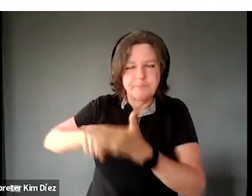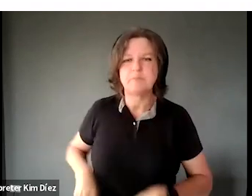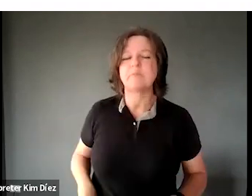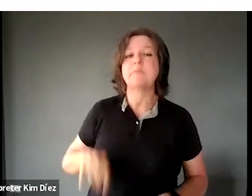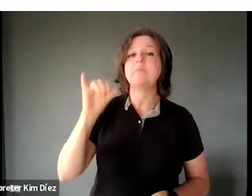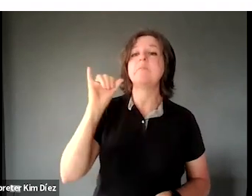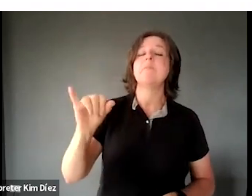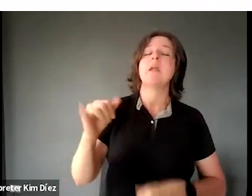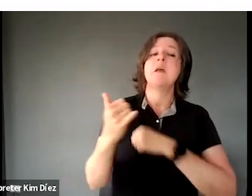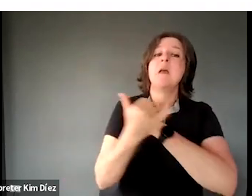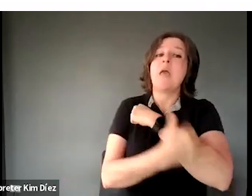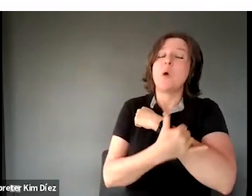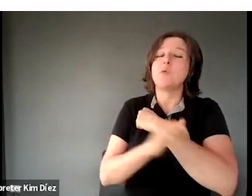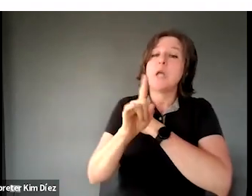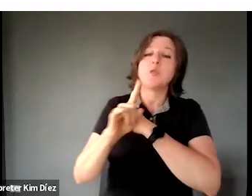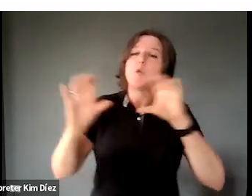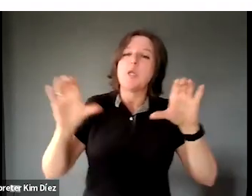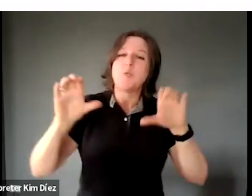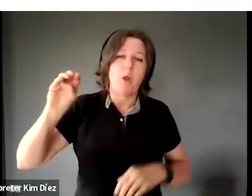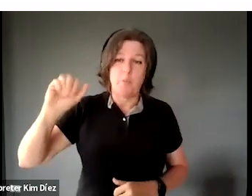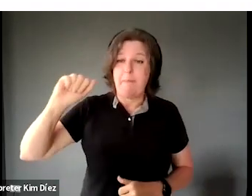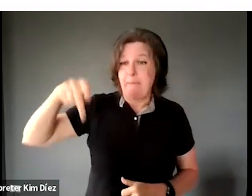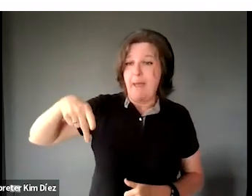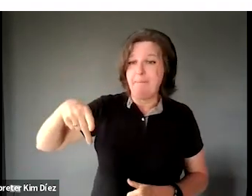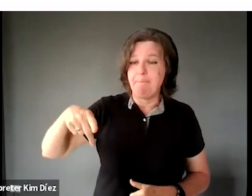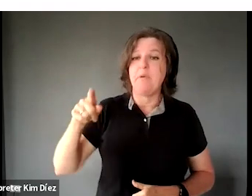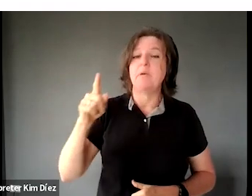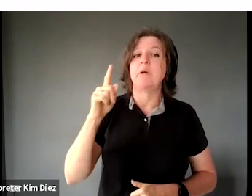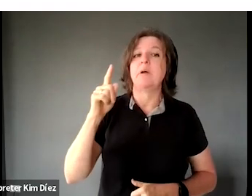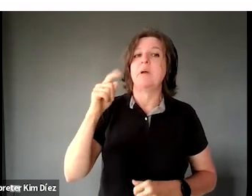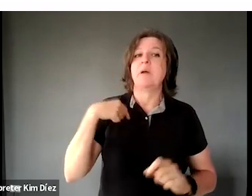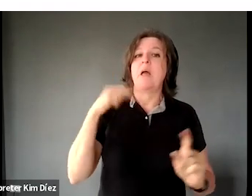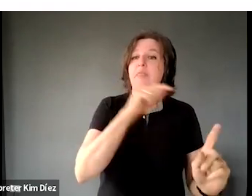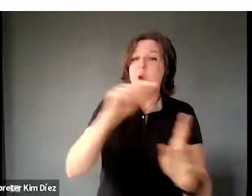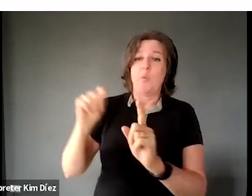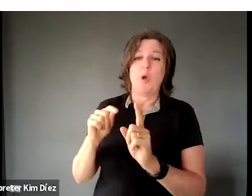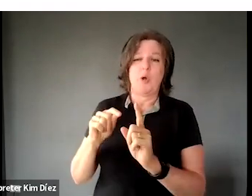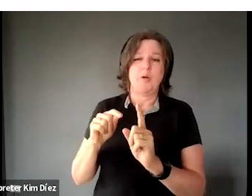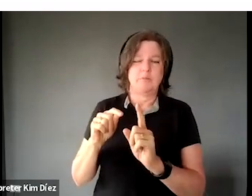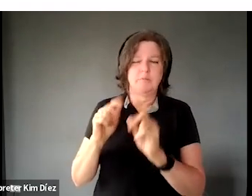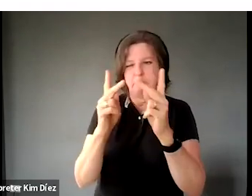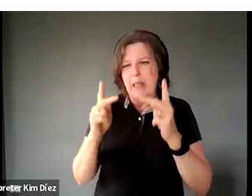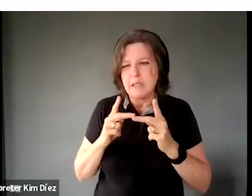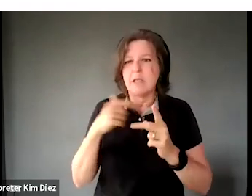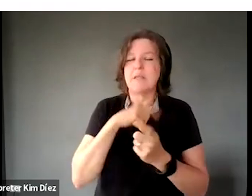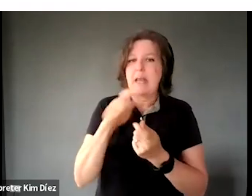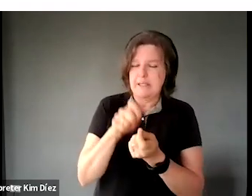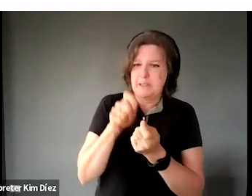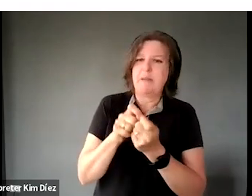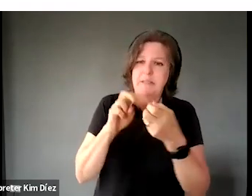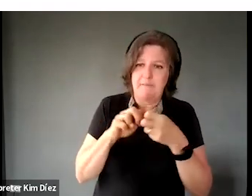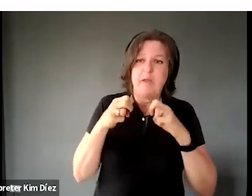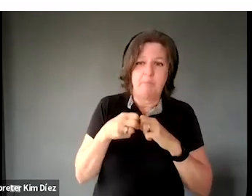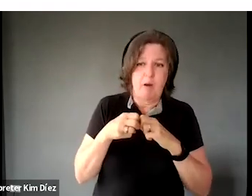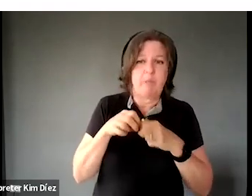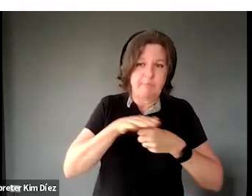would do an analysis of the soils and fertilizers, etc. The countries that we mapped had